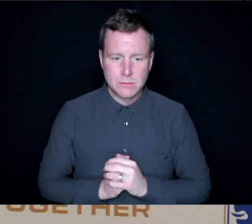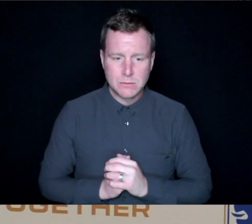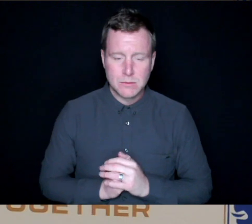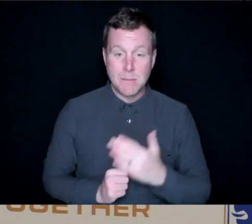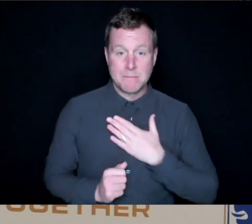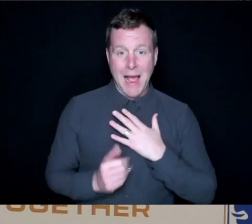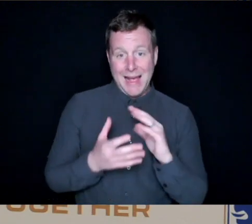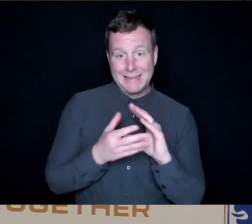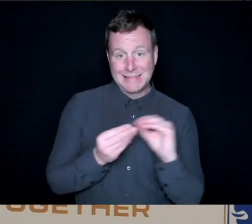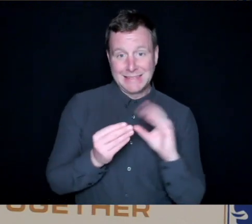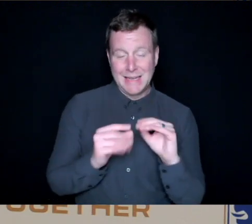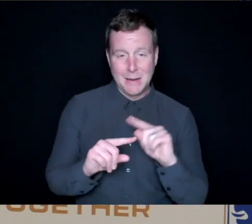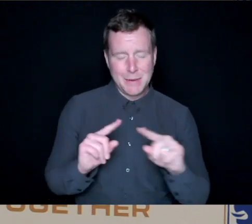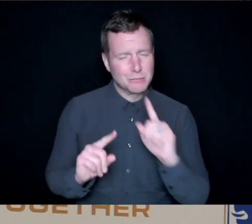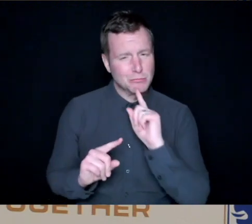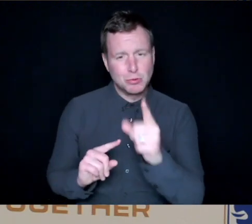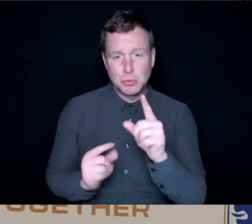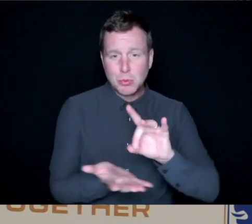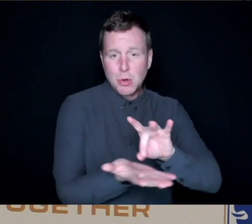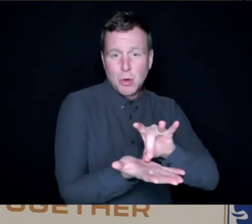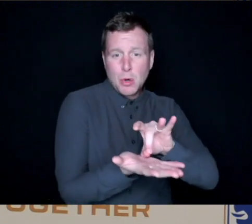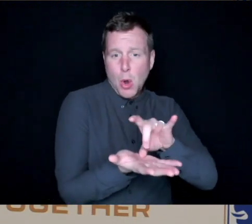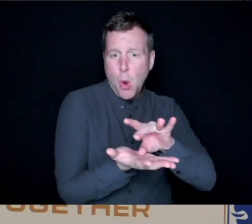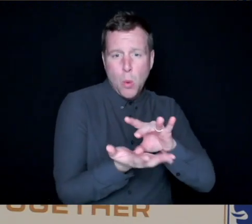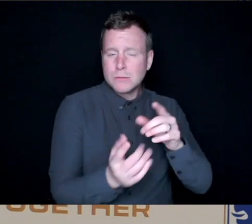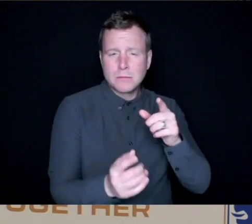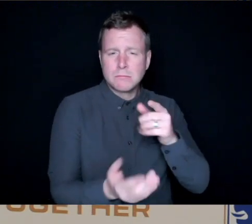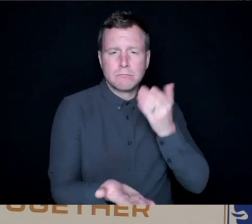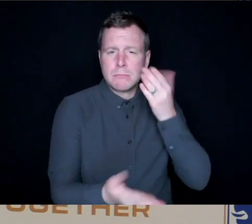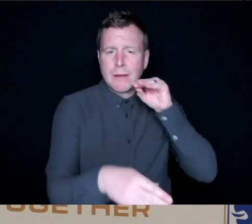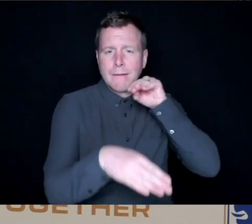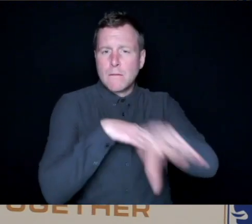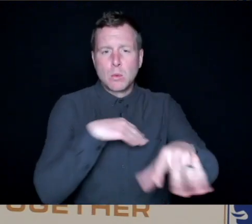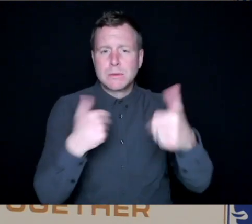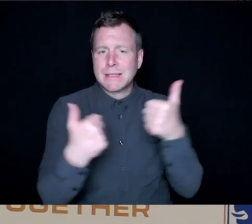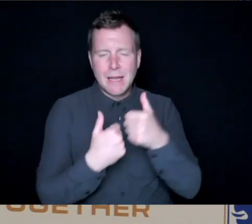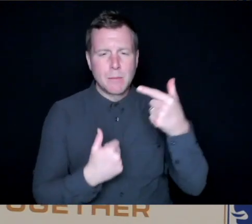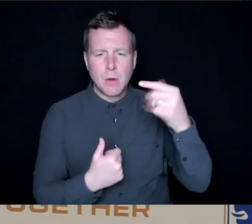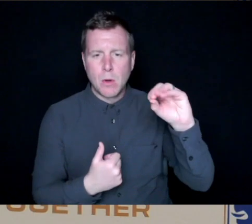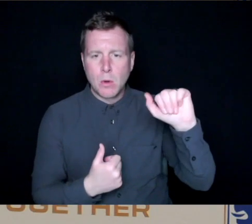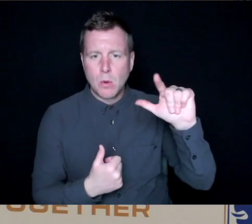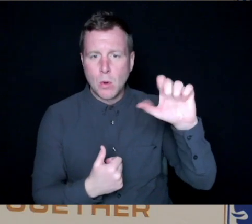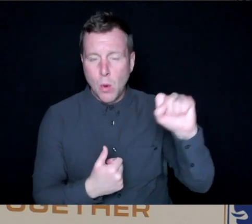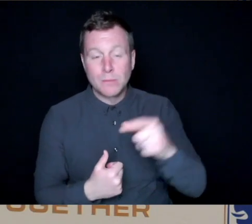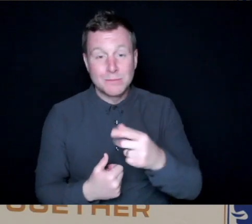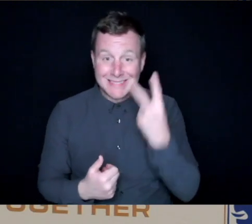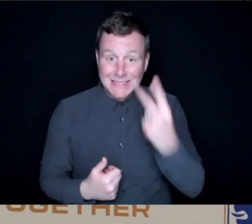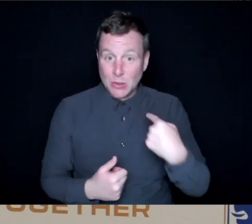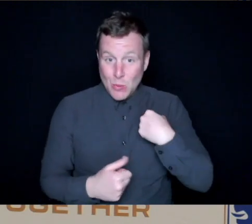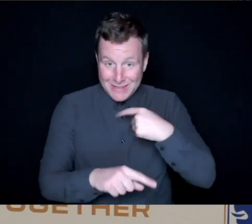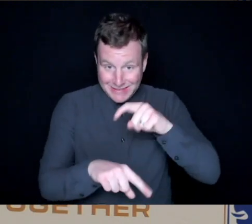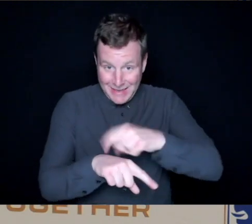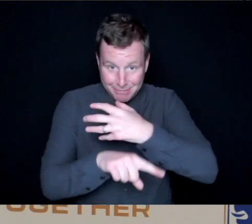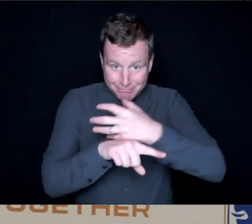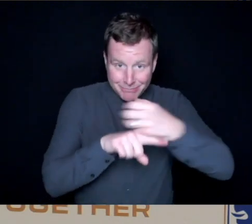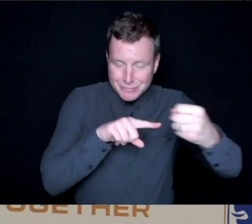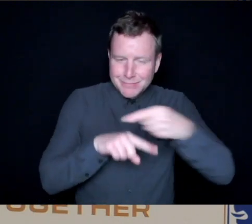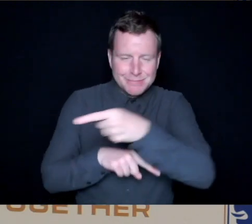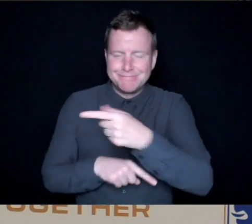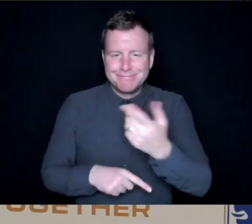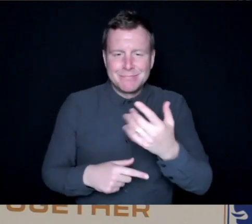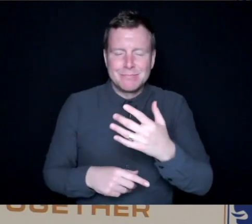it's my saying, let's say, but it's just true. Goals do change games. It just changes the momentum, and obviously scoring as late as we did, they didn't have a chance to really change